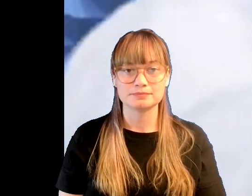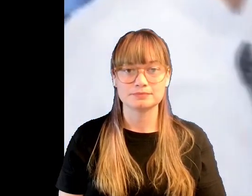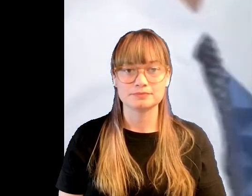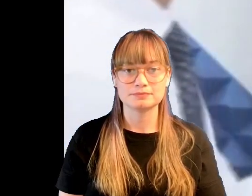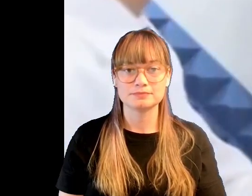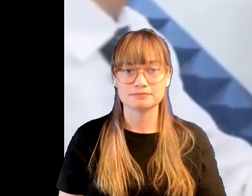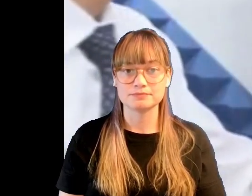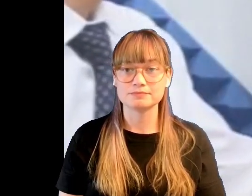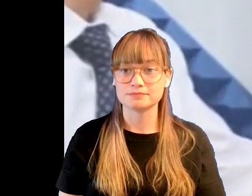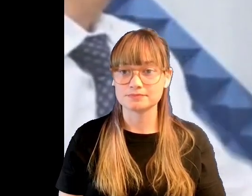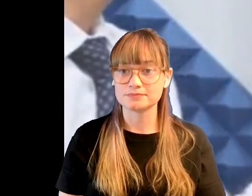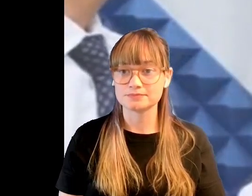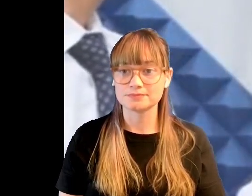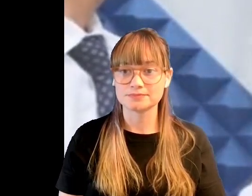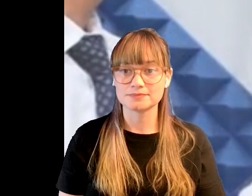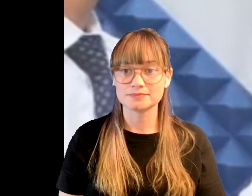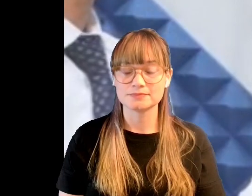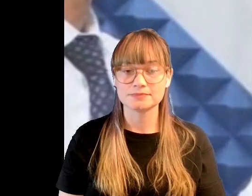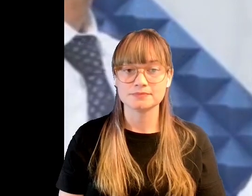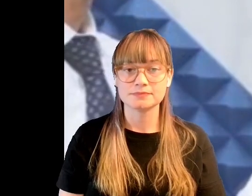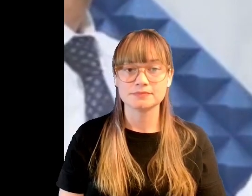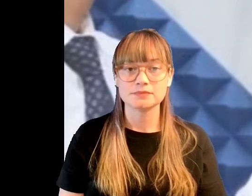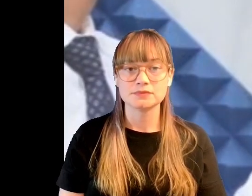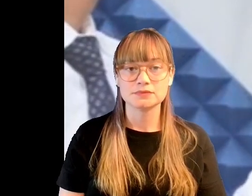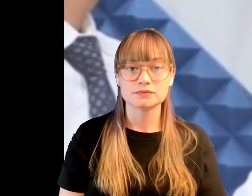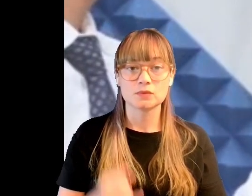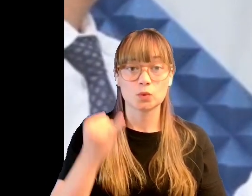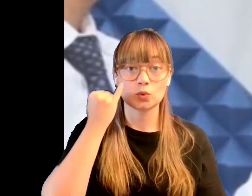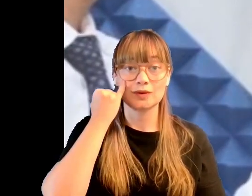Okay. So when x is -2,